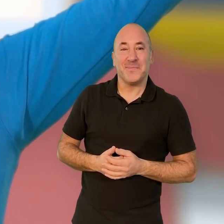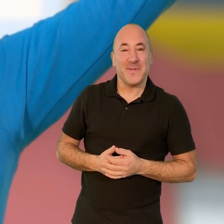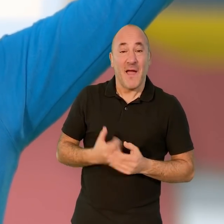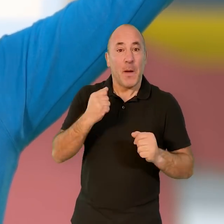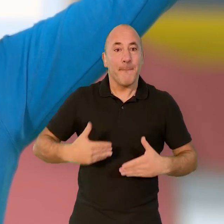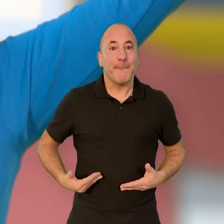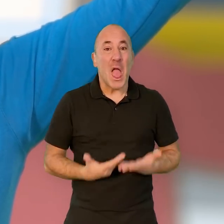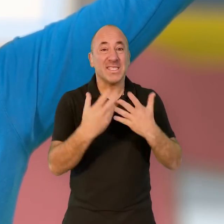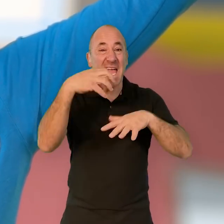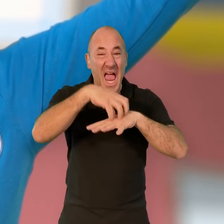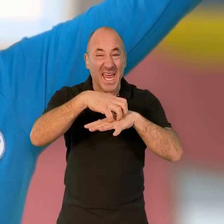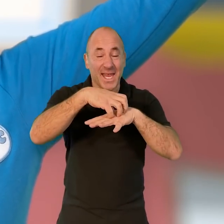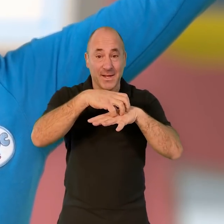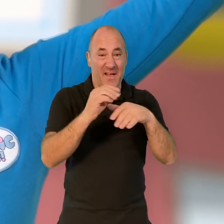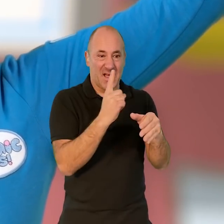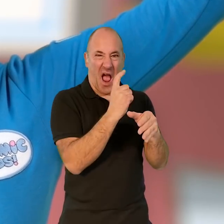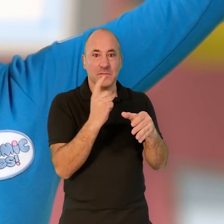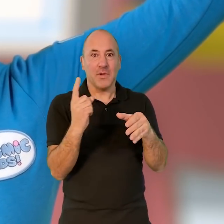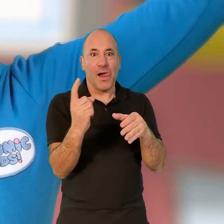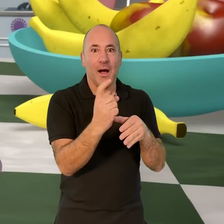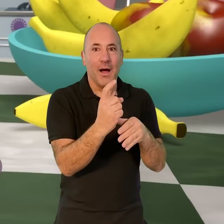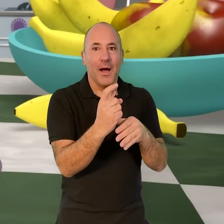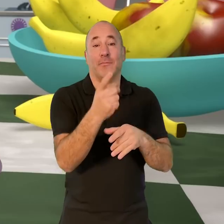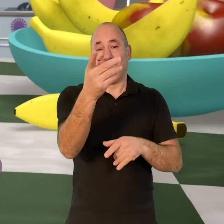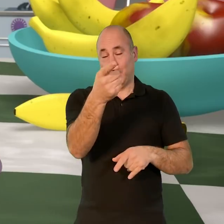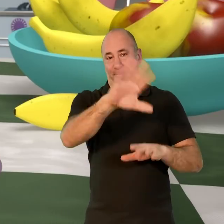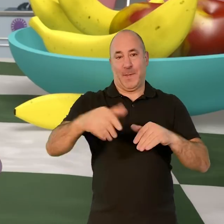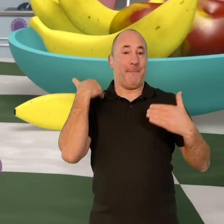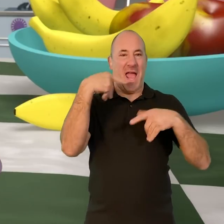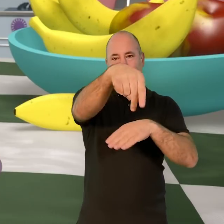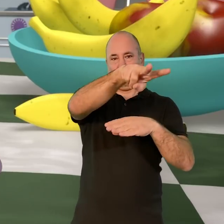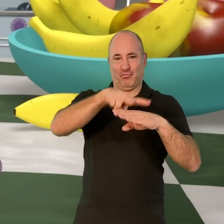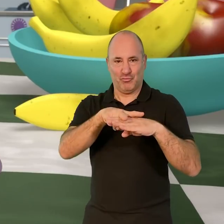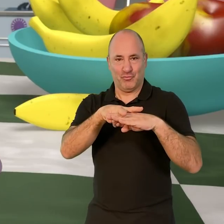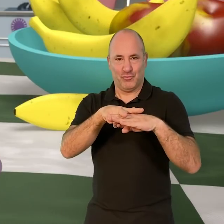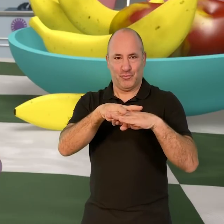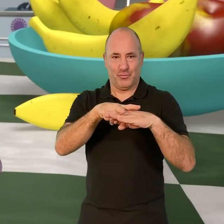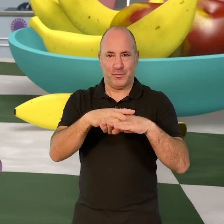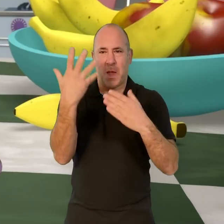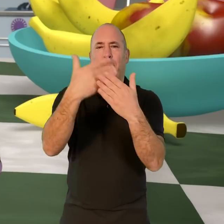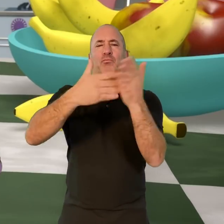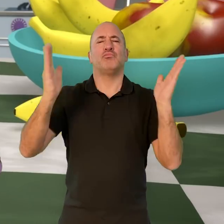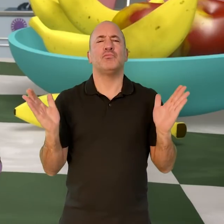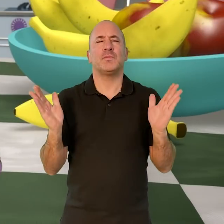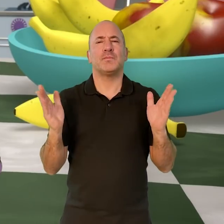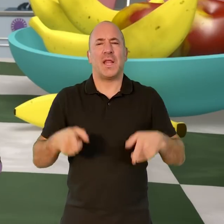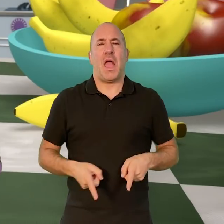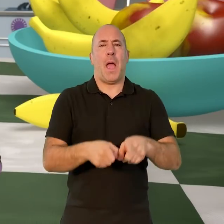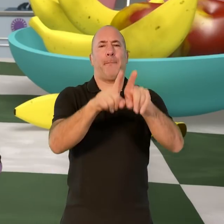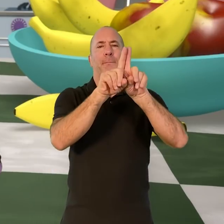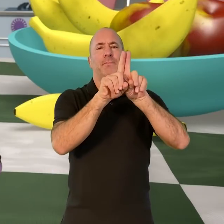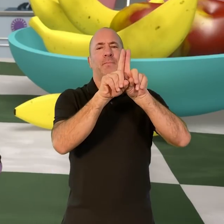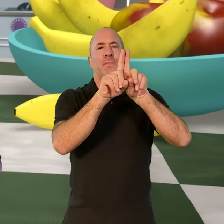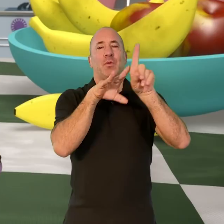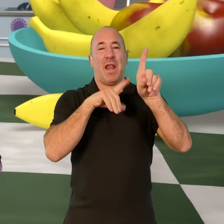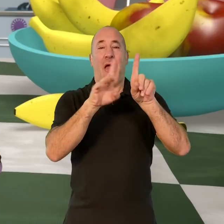And she has a birthday cake with candles on it. Lying on your back, take your arms wide and lift your legs,